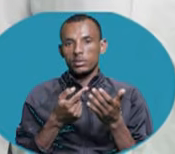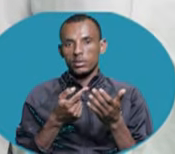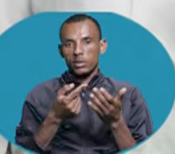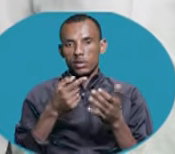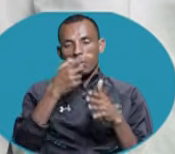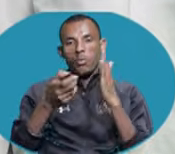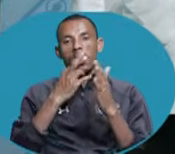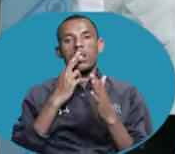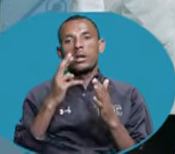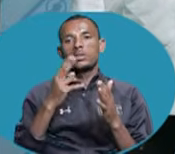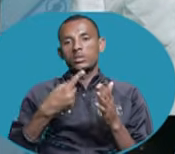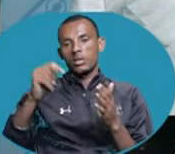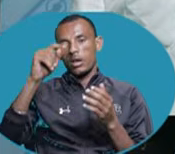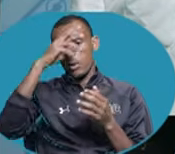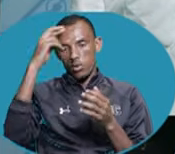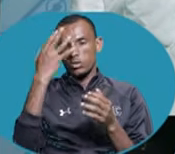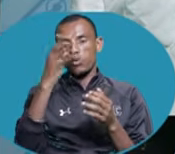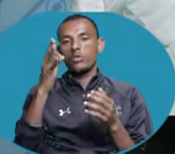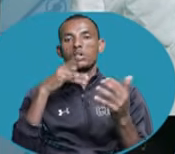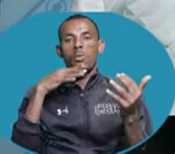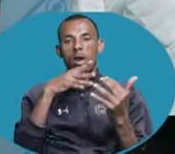What was the course of the war?